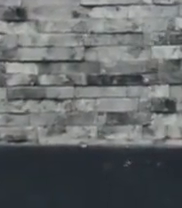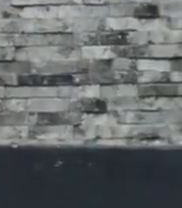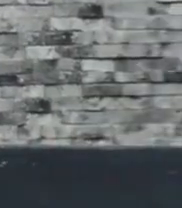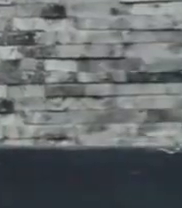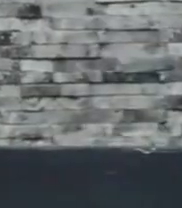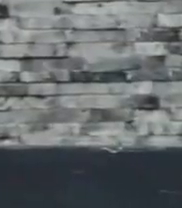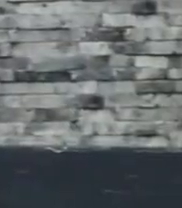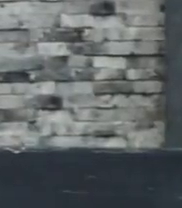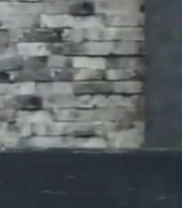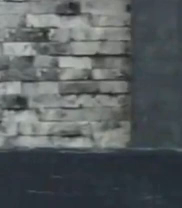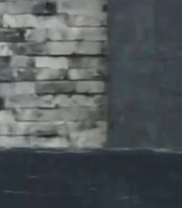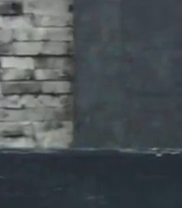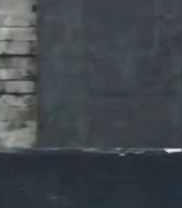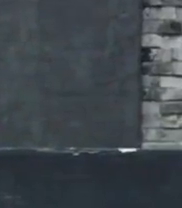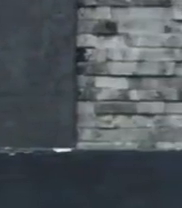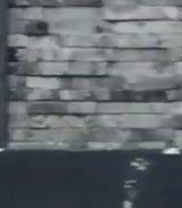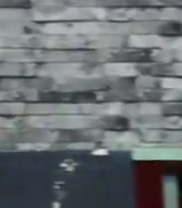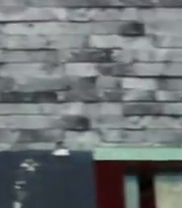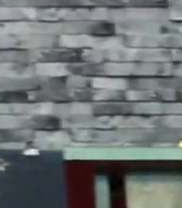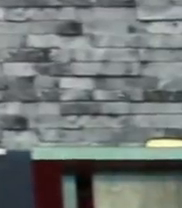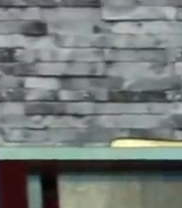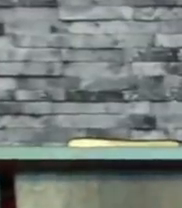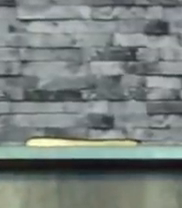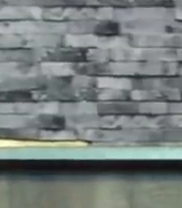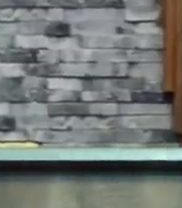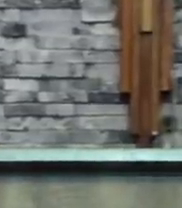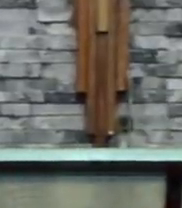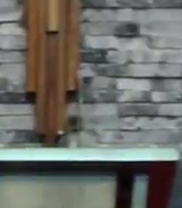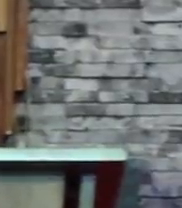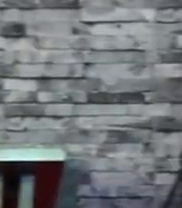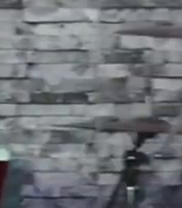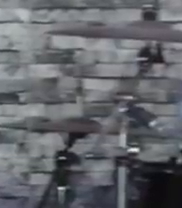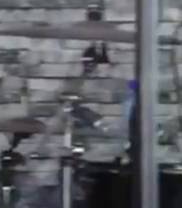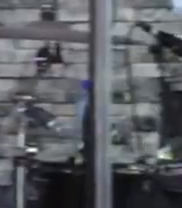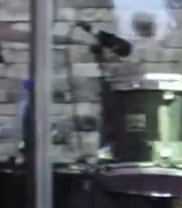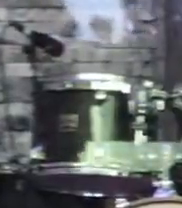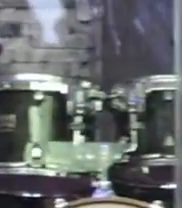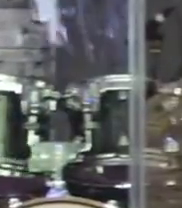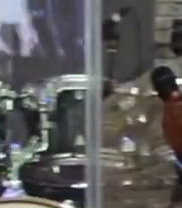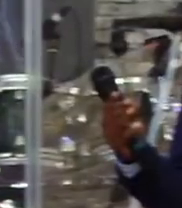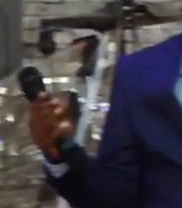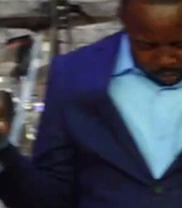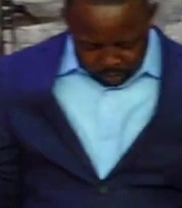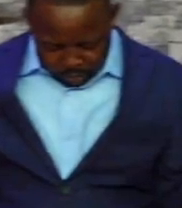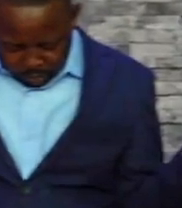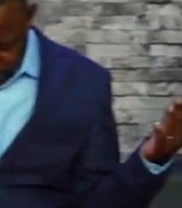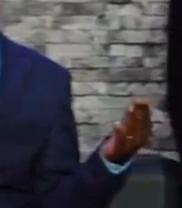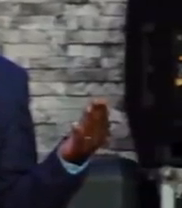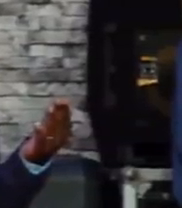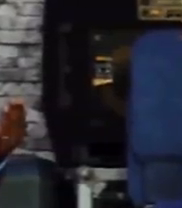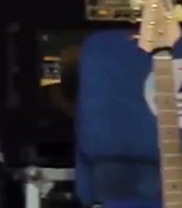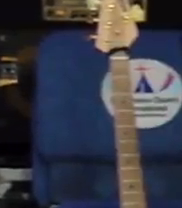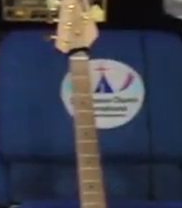And I thank you, God, that when we leave this room today, we will leave a different people. We will